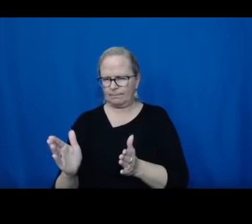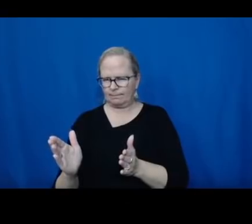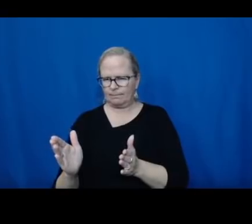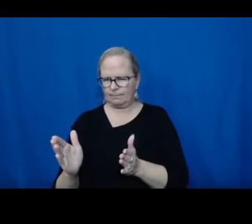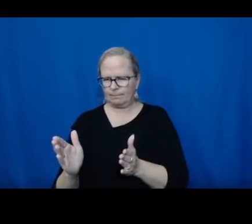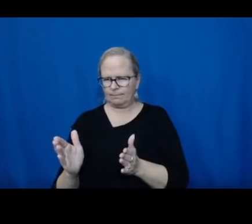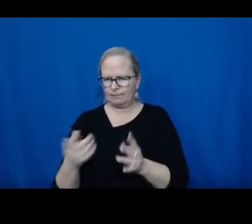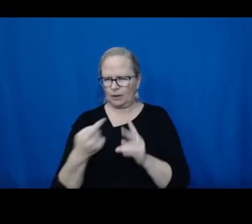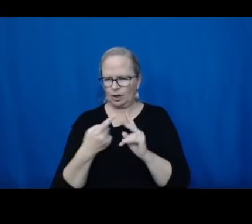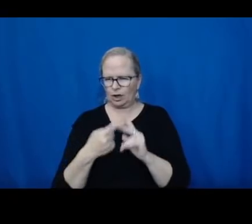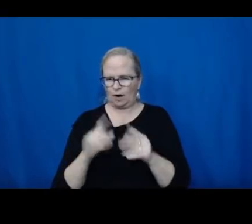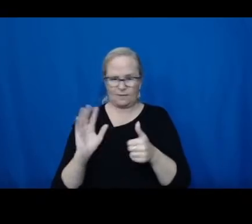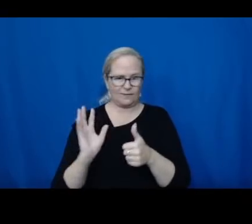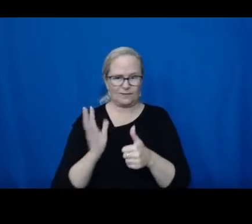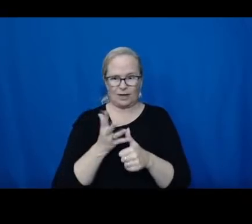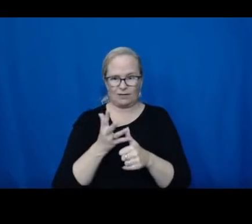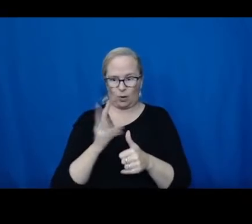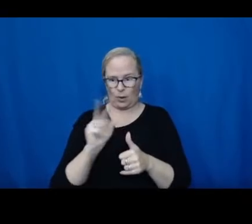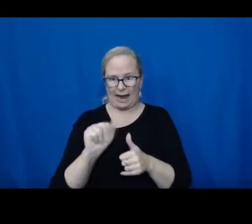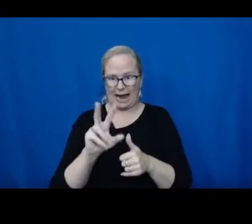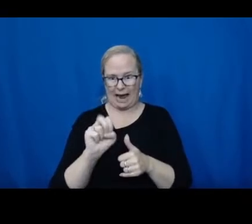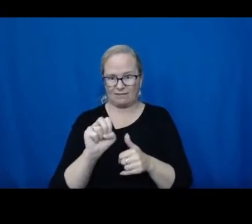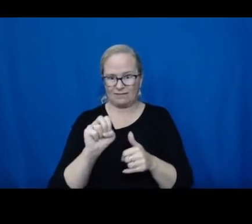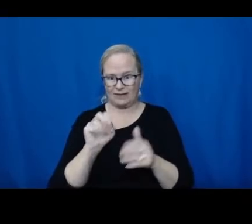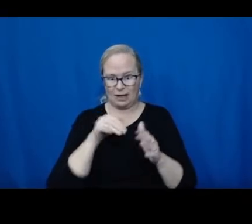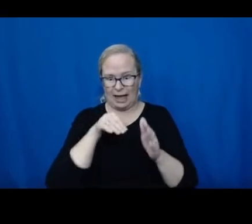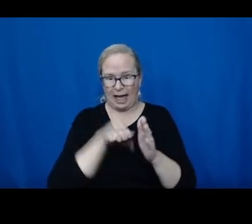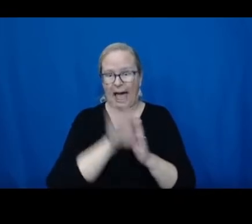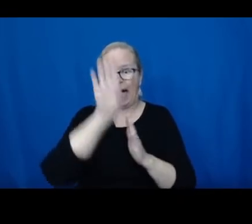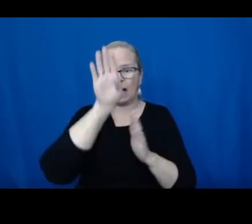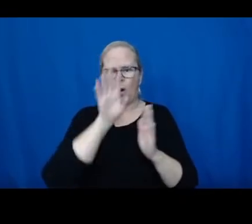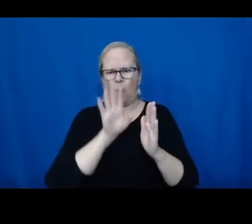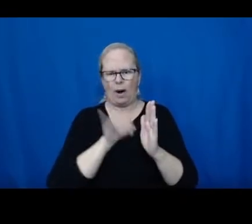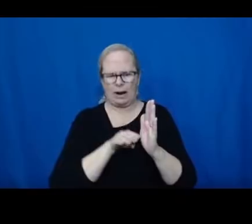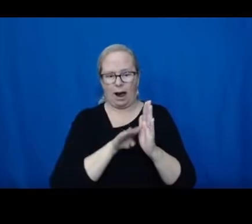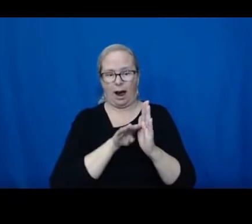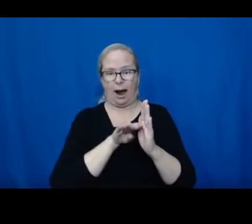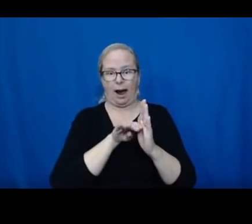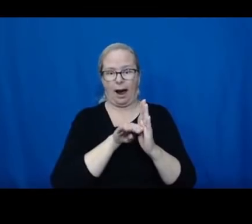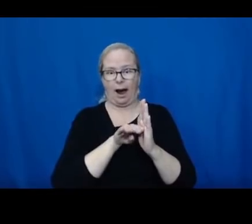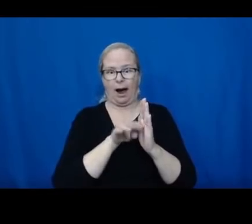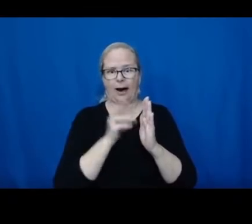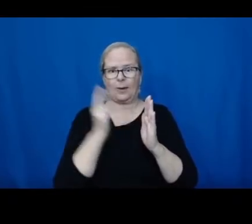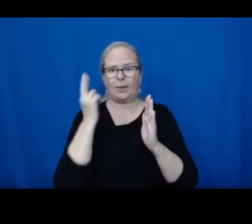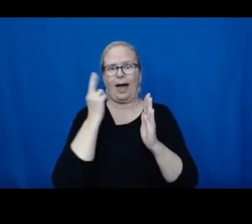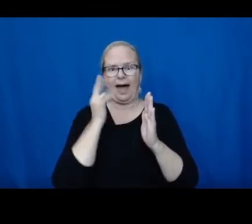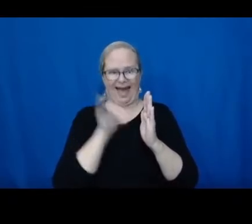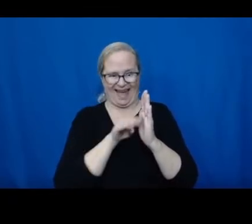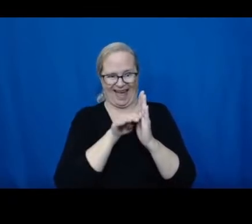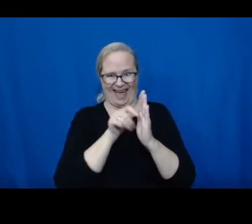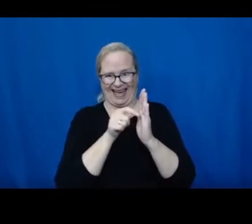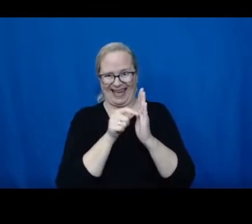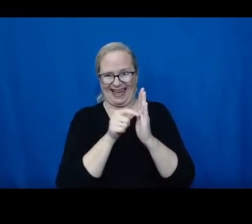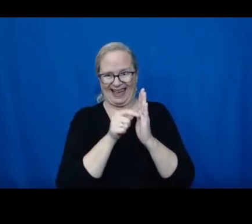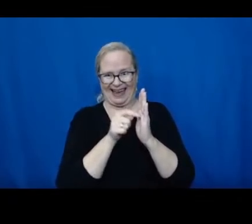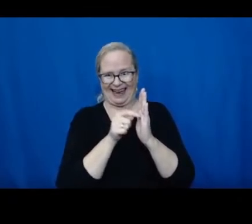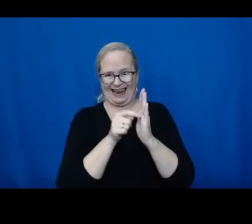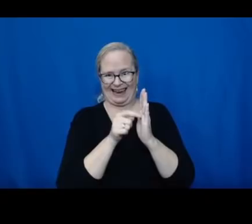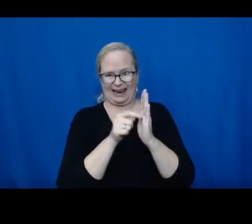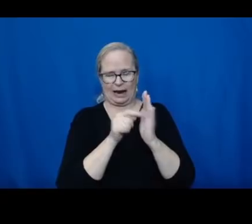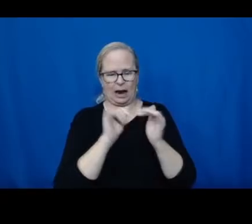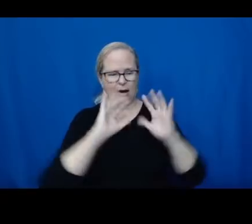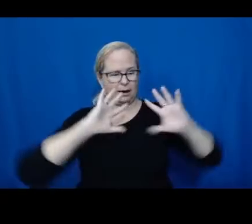What needs to be in the bundle? From day one, as soon as we start to, if we get through this and we start to see community transmission